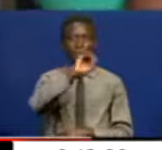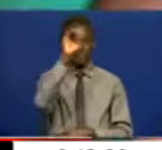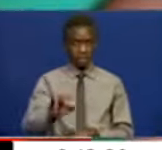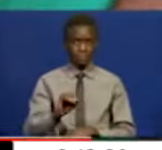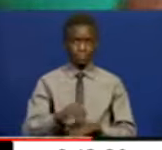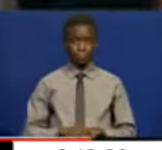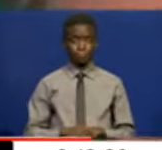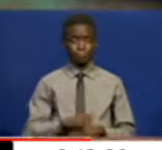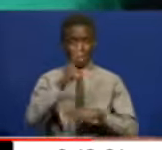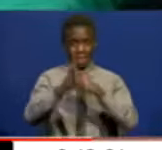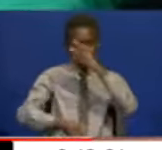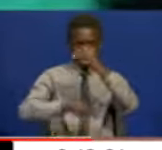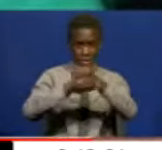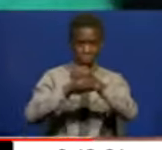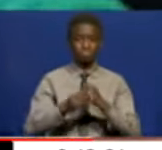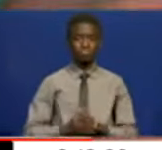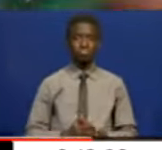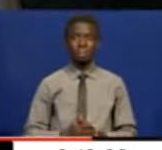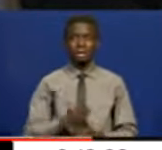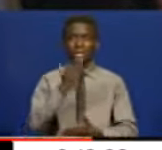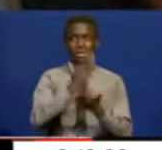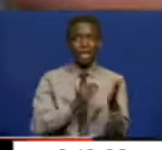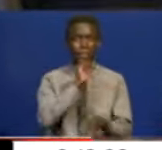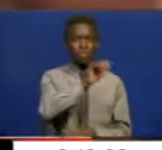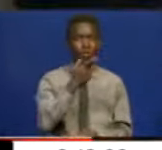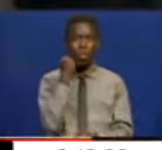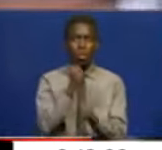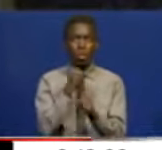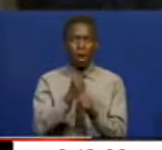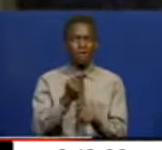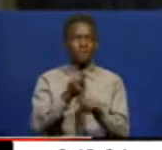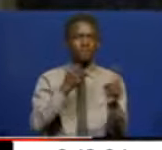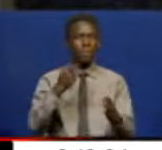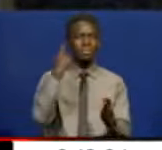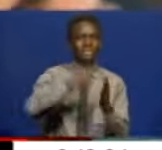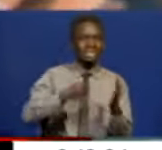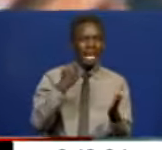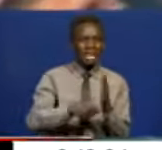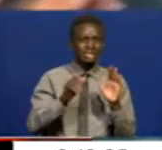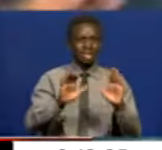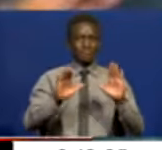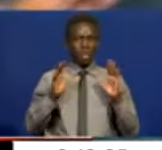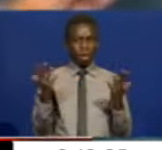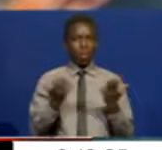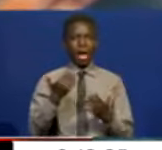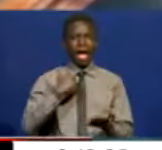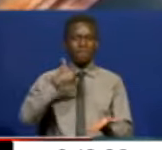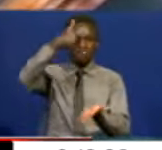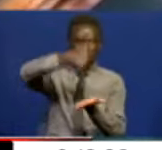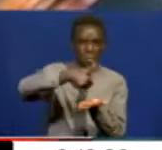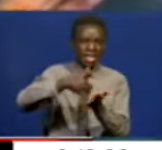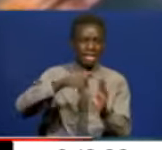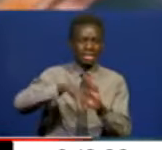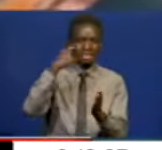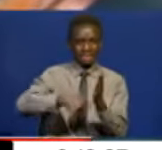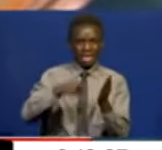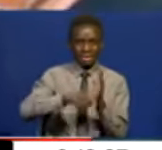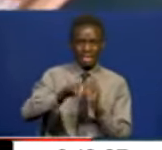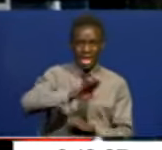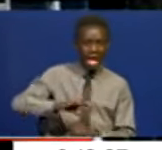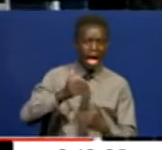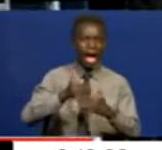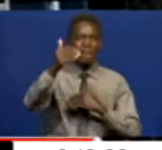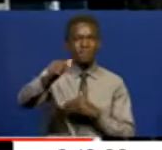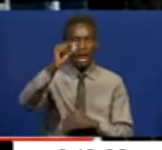In addition, some of those who were income tax exempt have been brought back into the tax bracket after the government taxed the